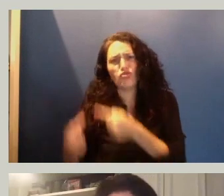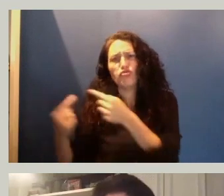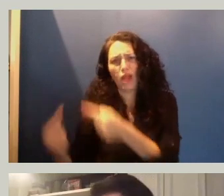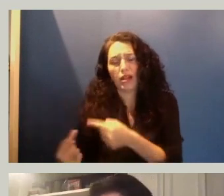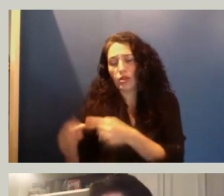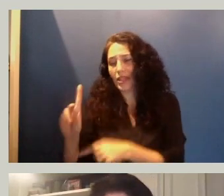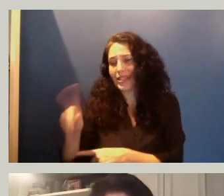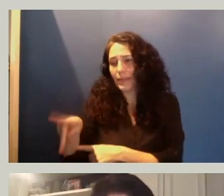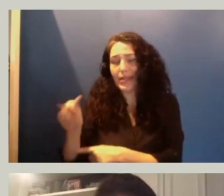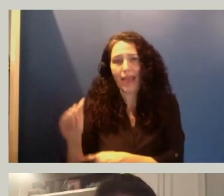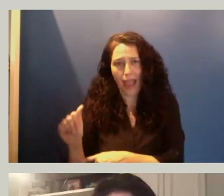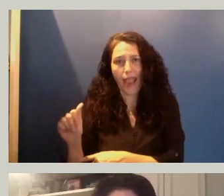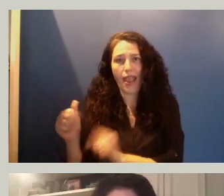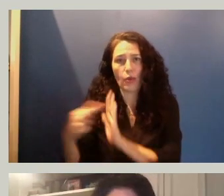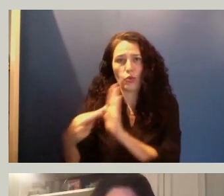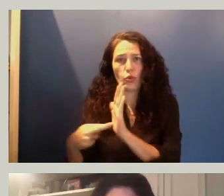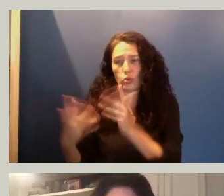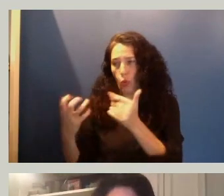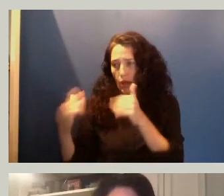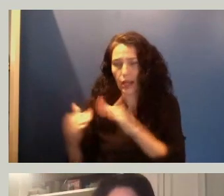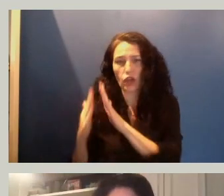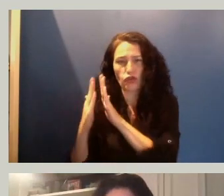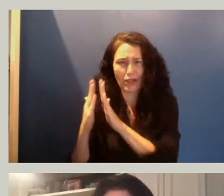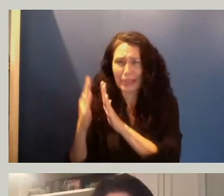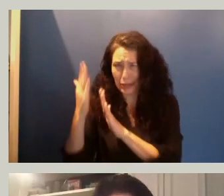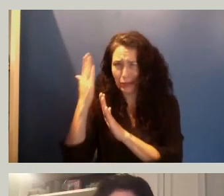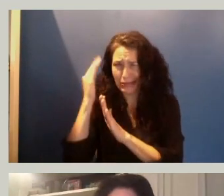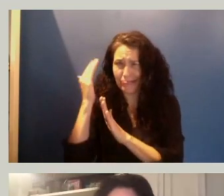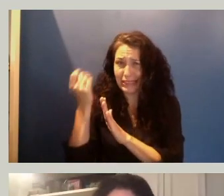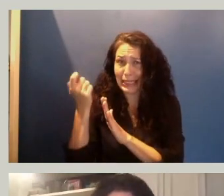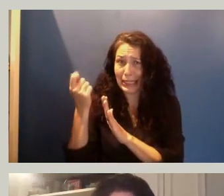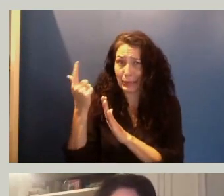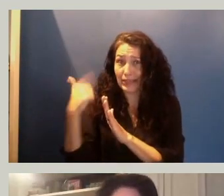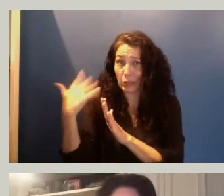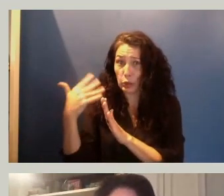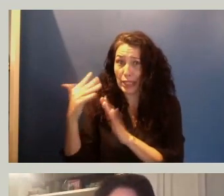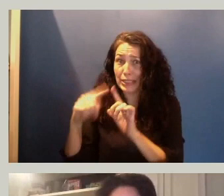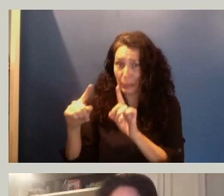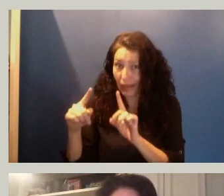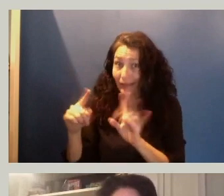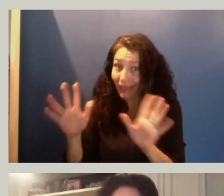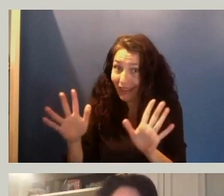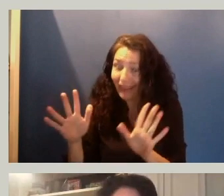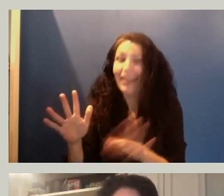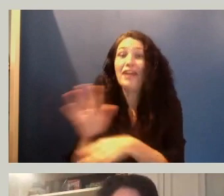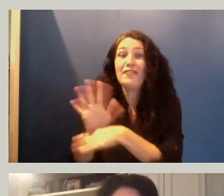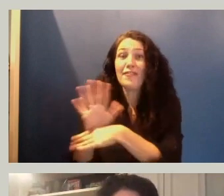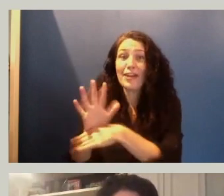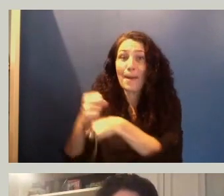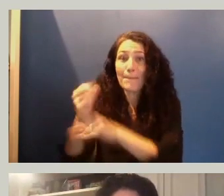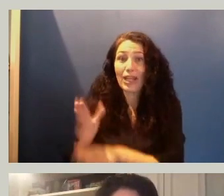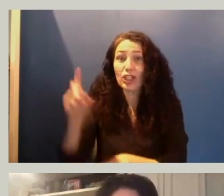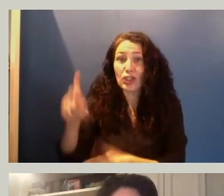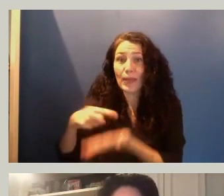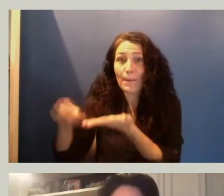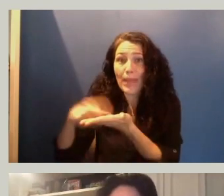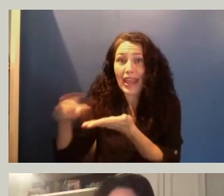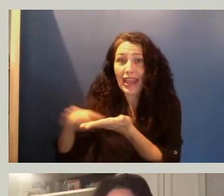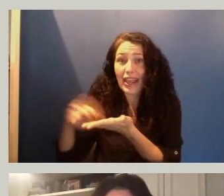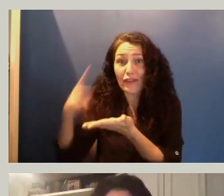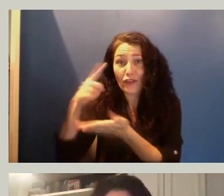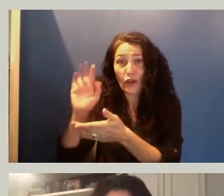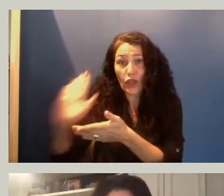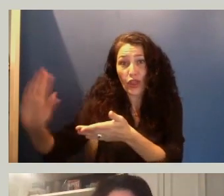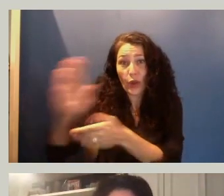address, and it's radical in its statement, but filmmakers should be paid for their work at every phase of production. And there's a